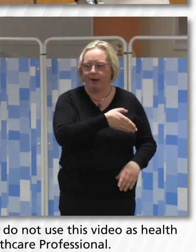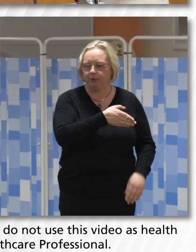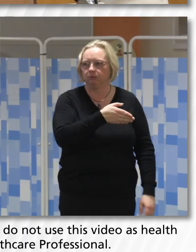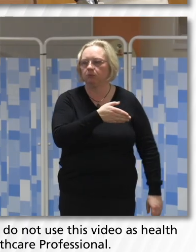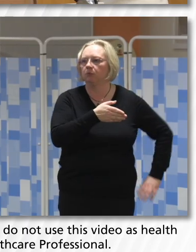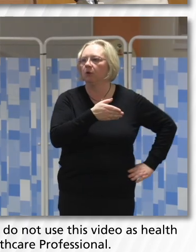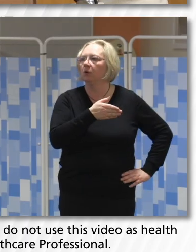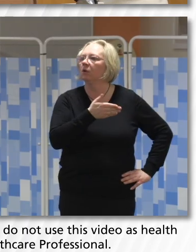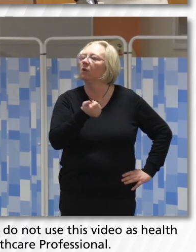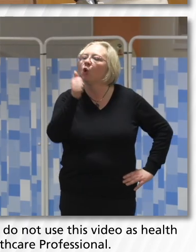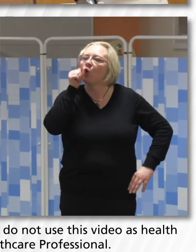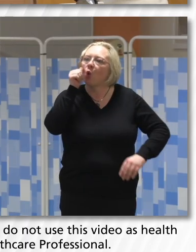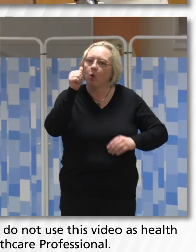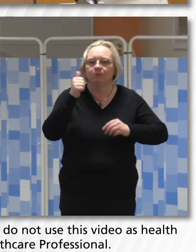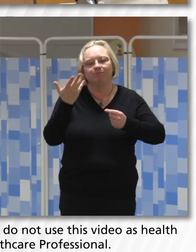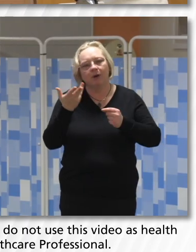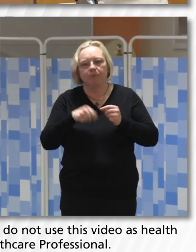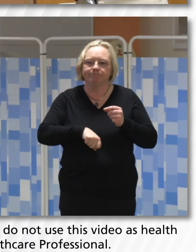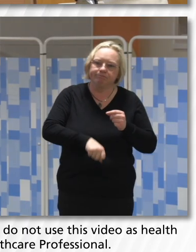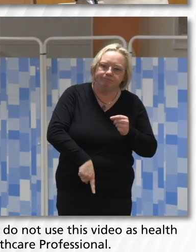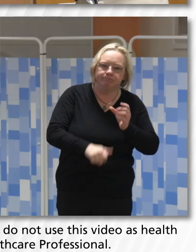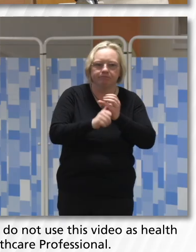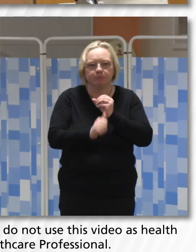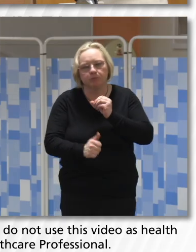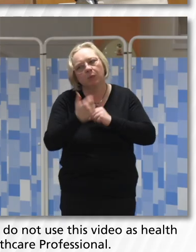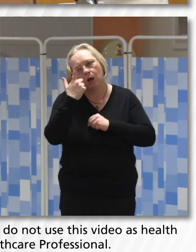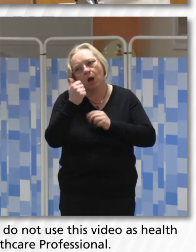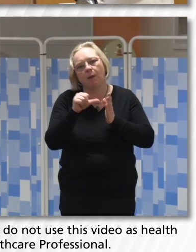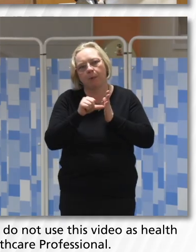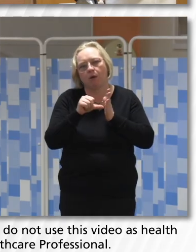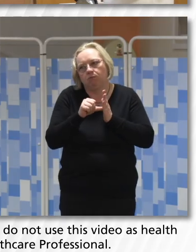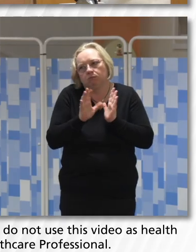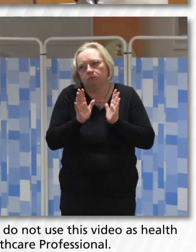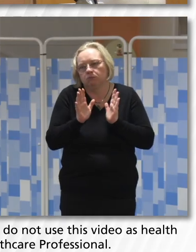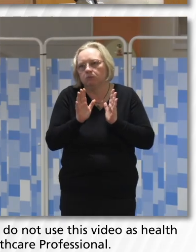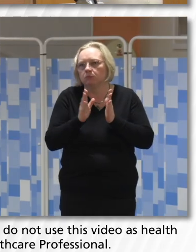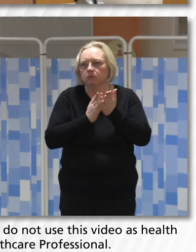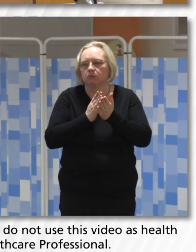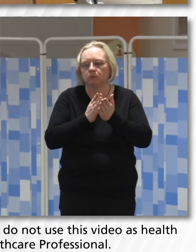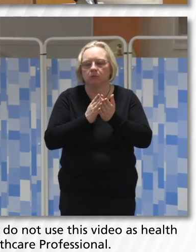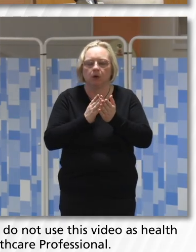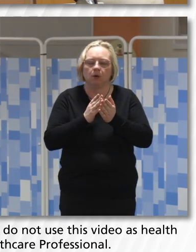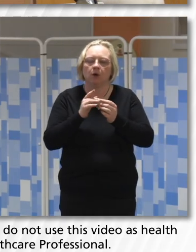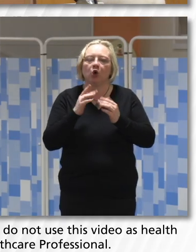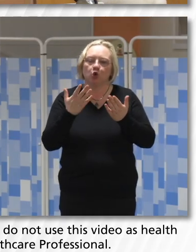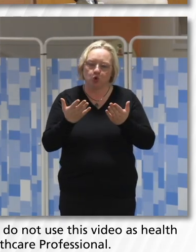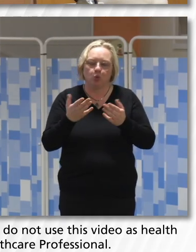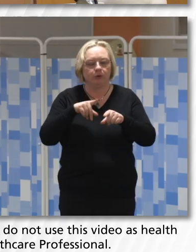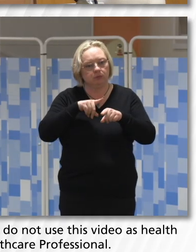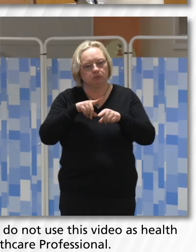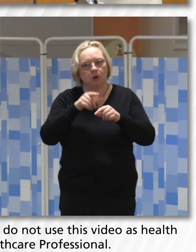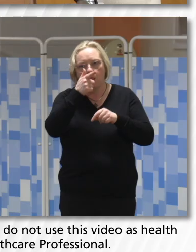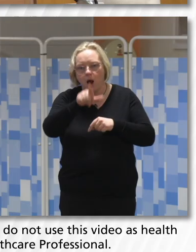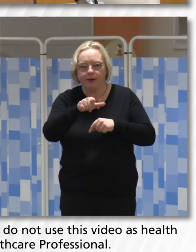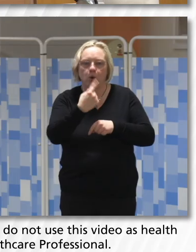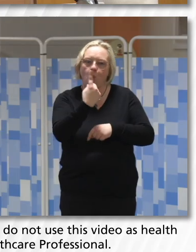know bladder and bowel instability is a main non-motor symptom in Parkinson's disease. So we're really lucky to have one of our